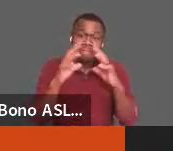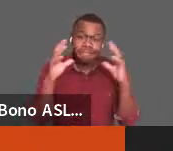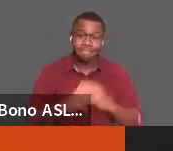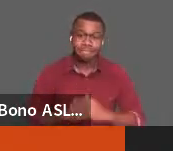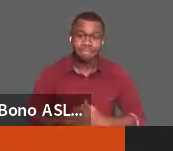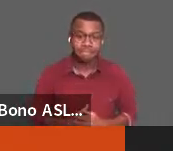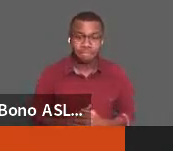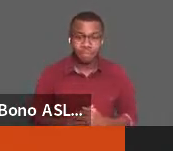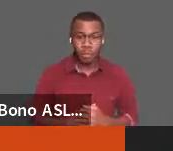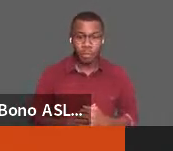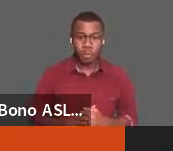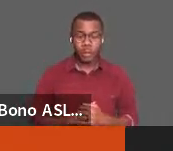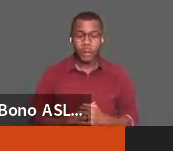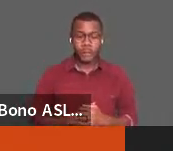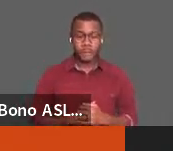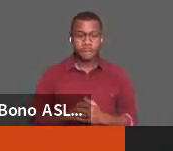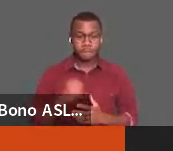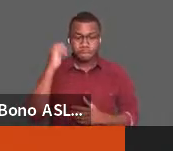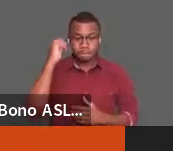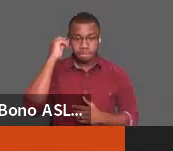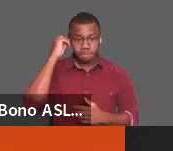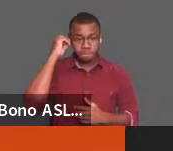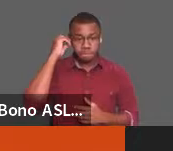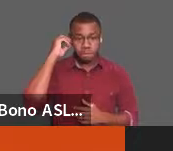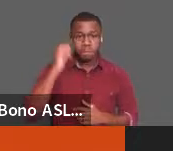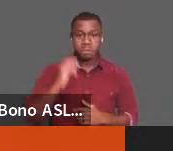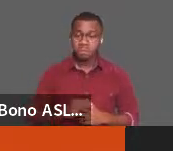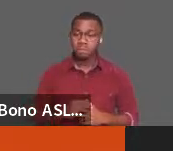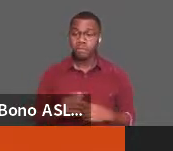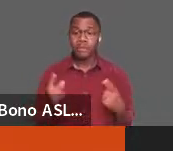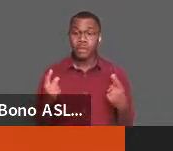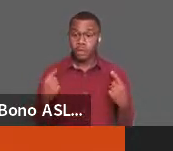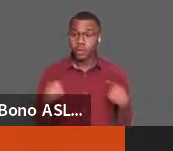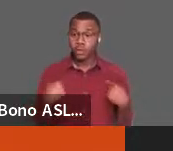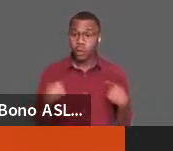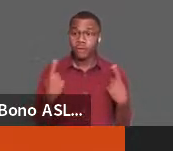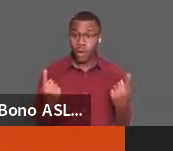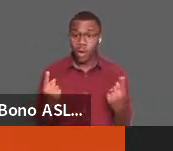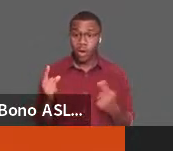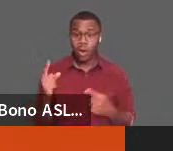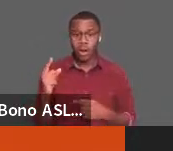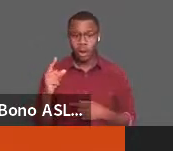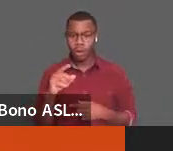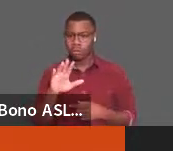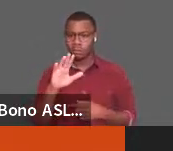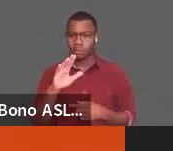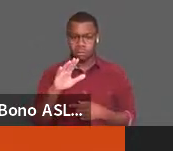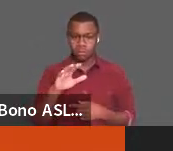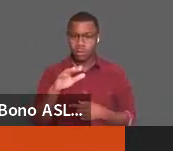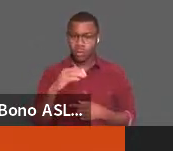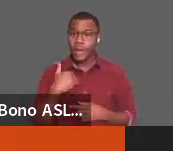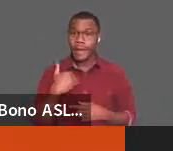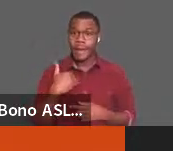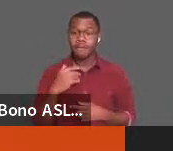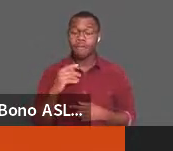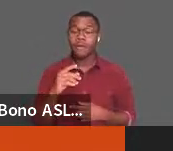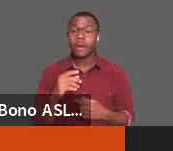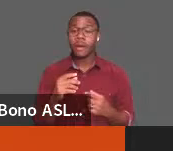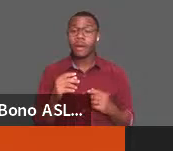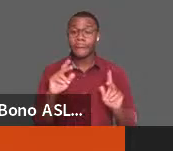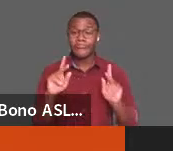We have 106 participants. So please, we'd like to see a lot of responses. Thank you